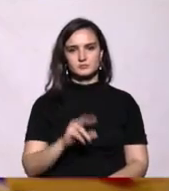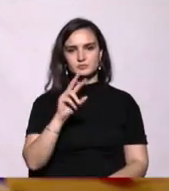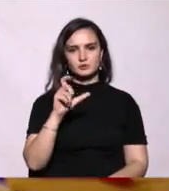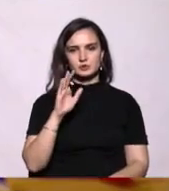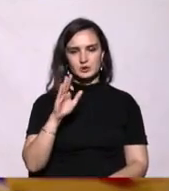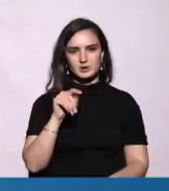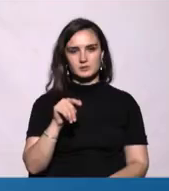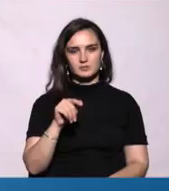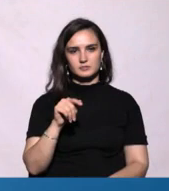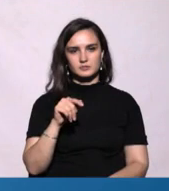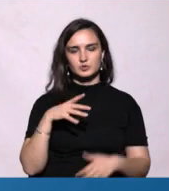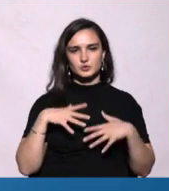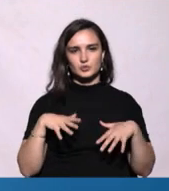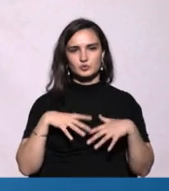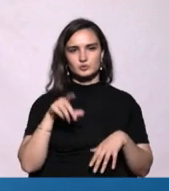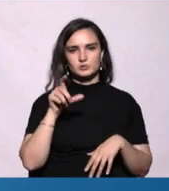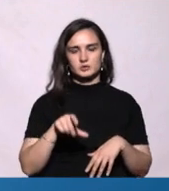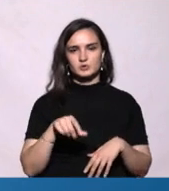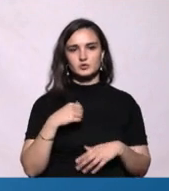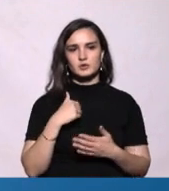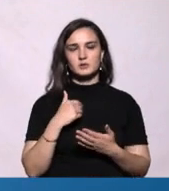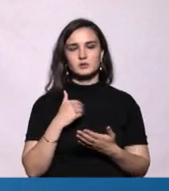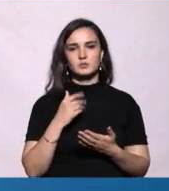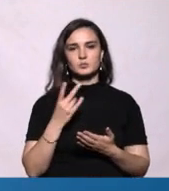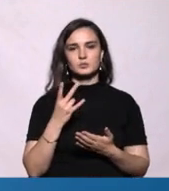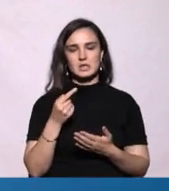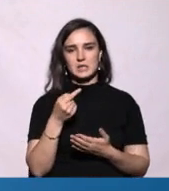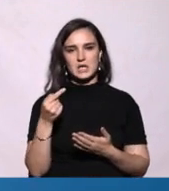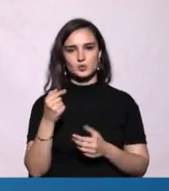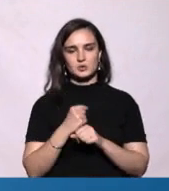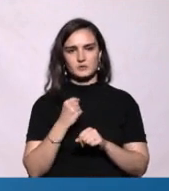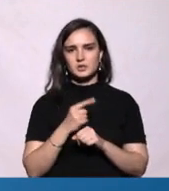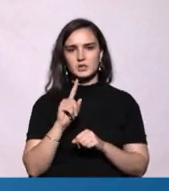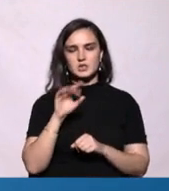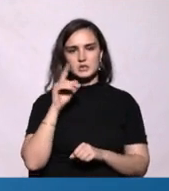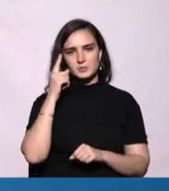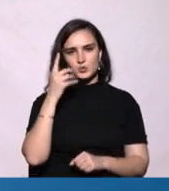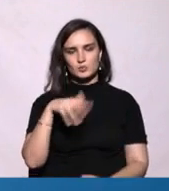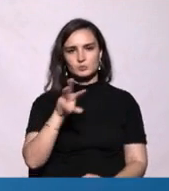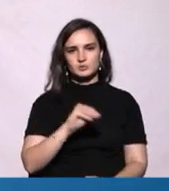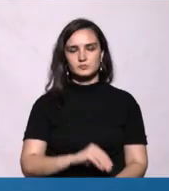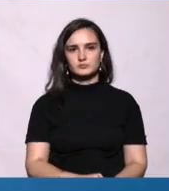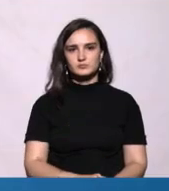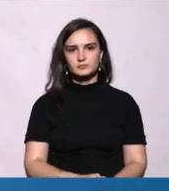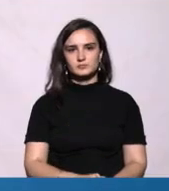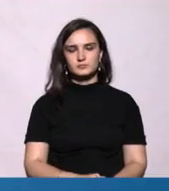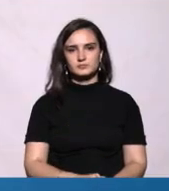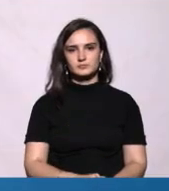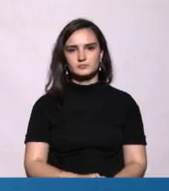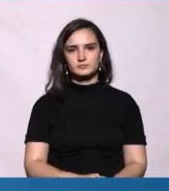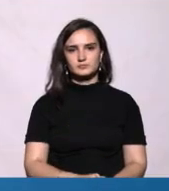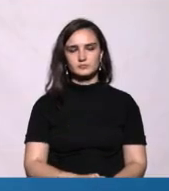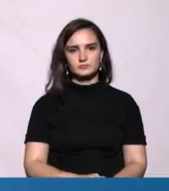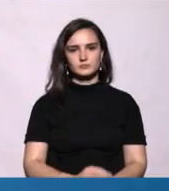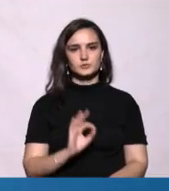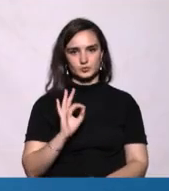blank from Georgia. And we have to make it negative. What do you think? Oh, exactly